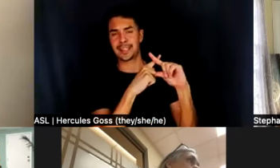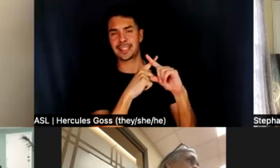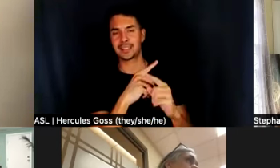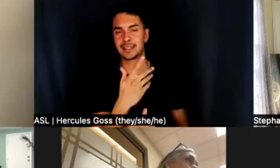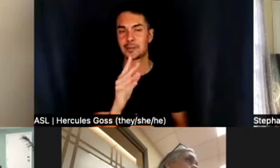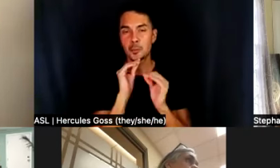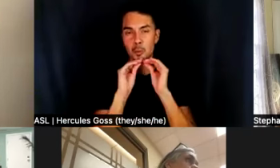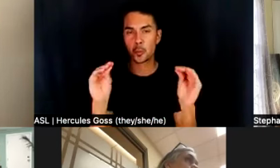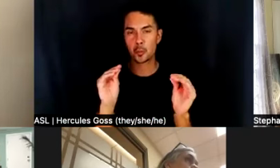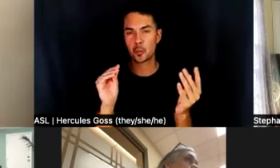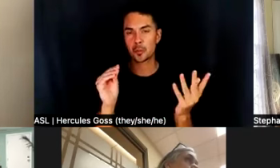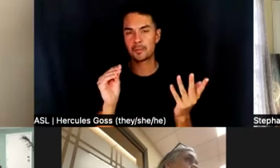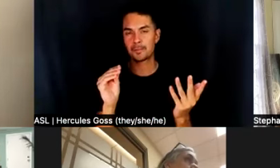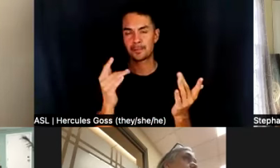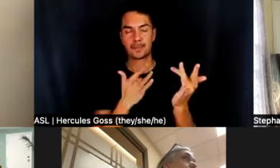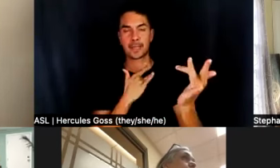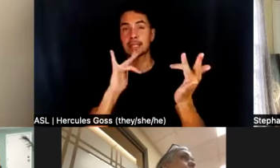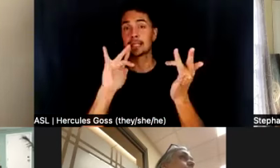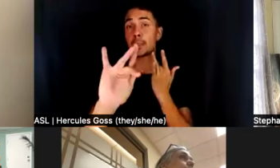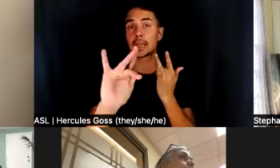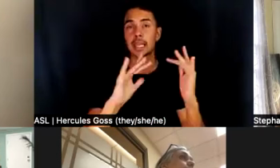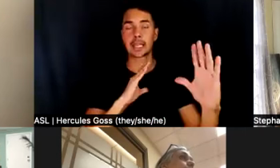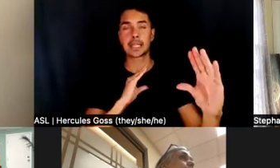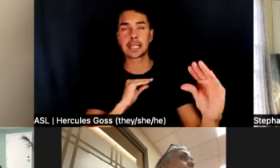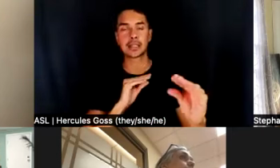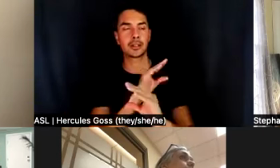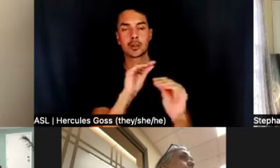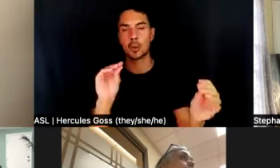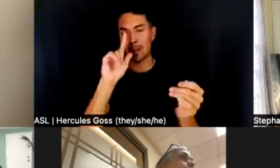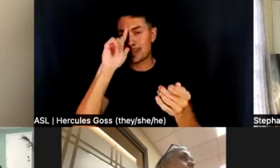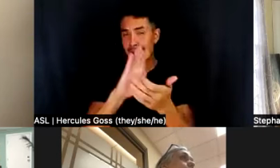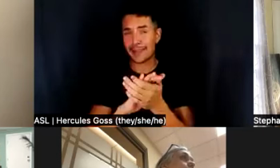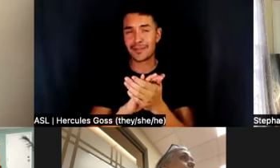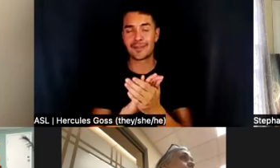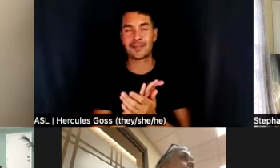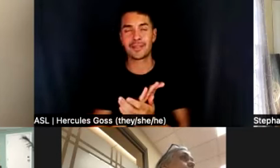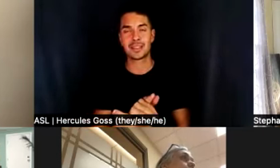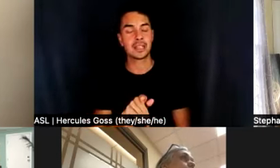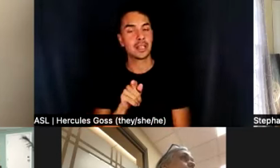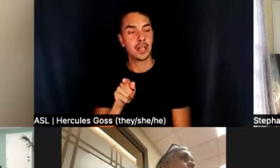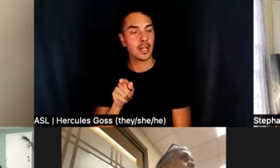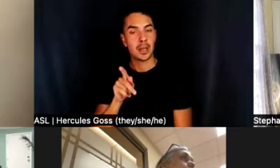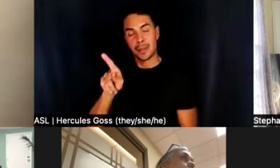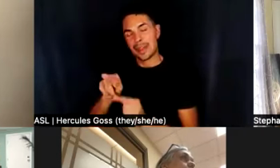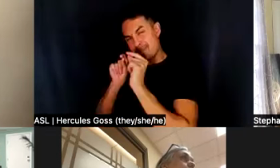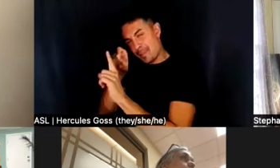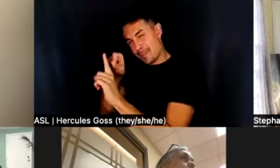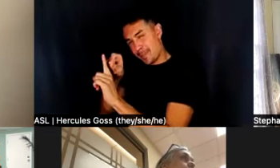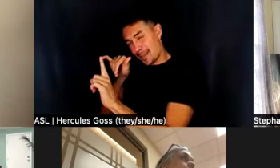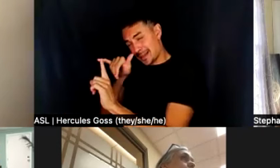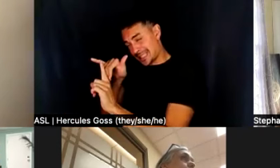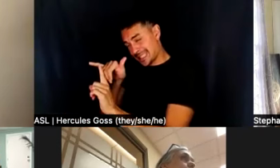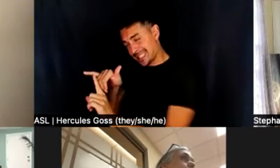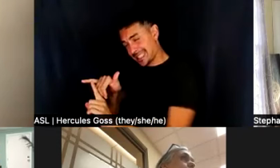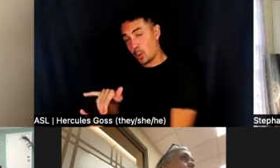no sympathy or belief, or like she was just being attacked. That's all that it